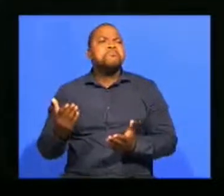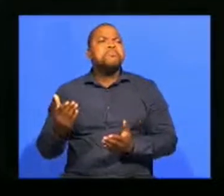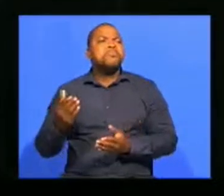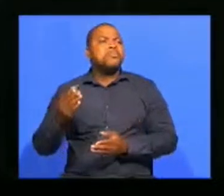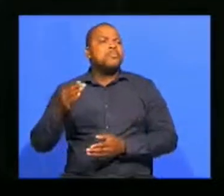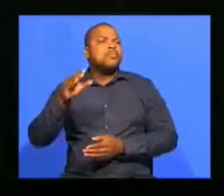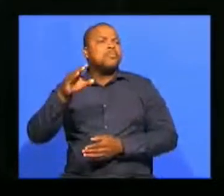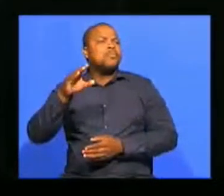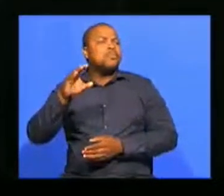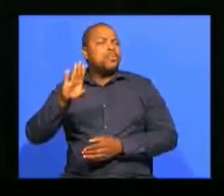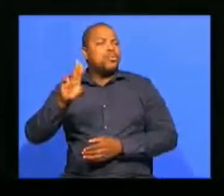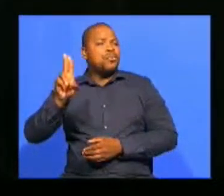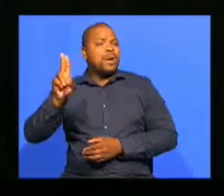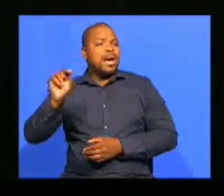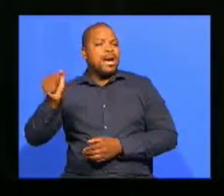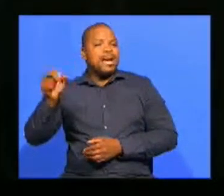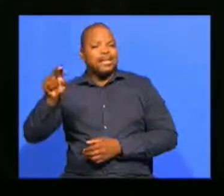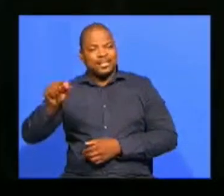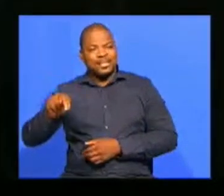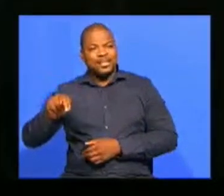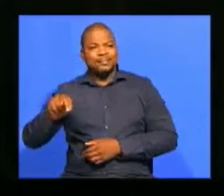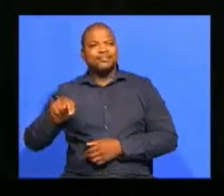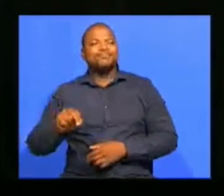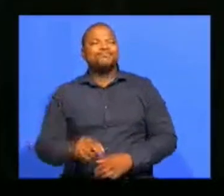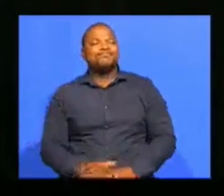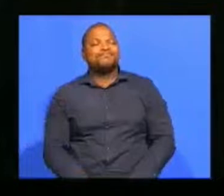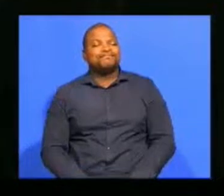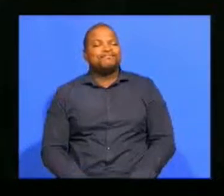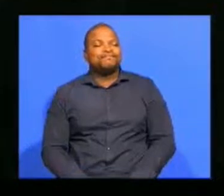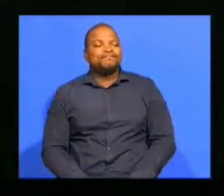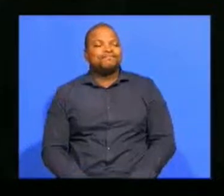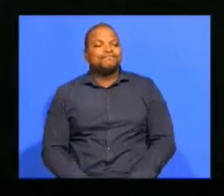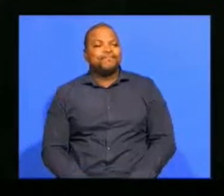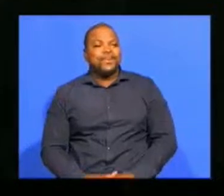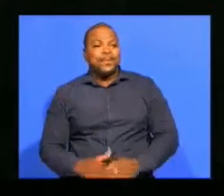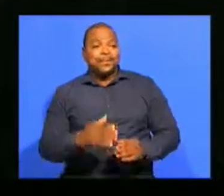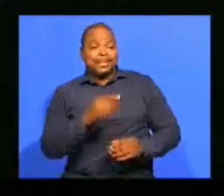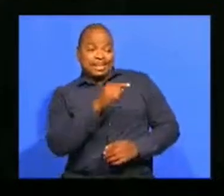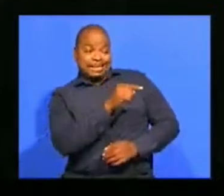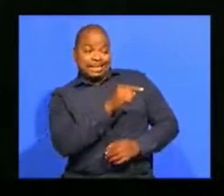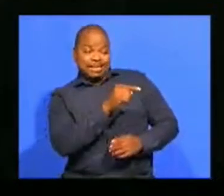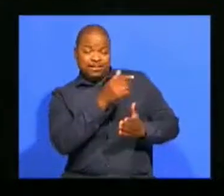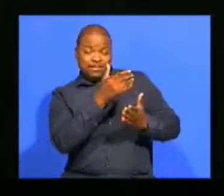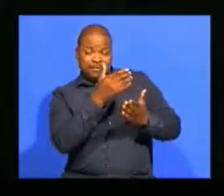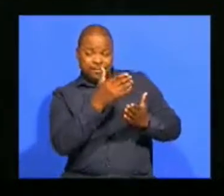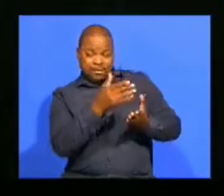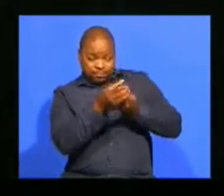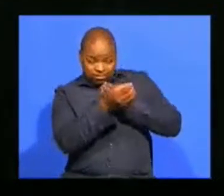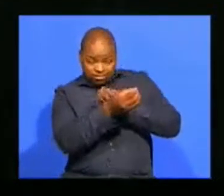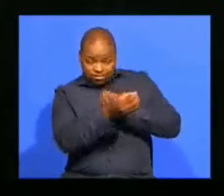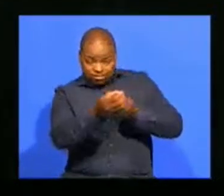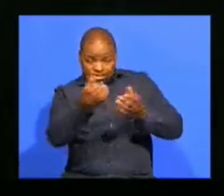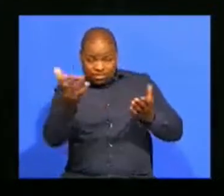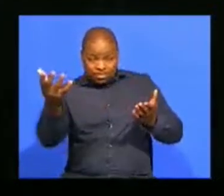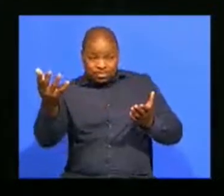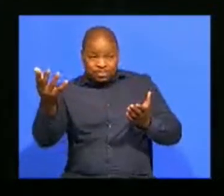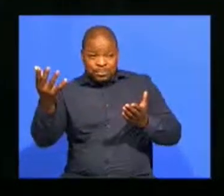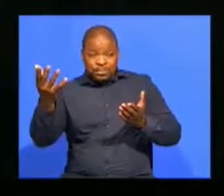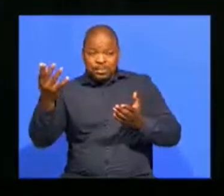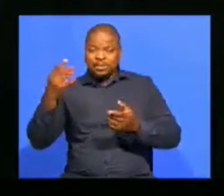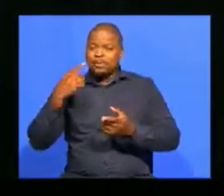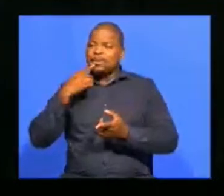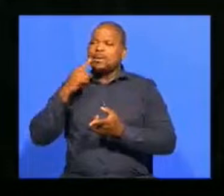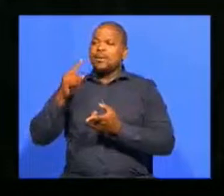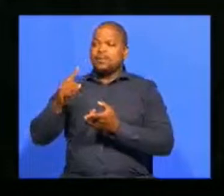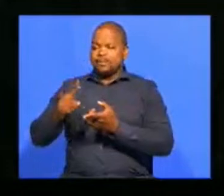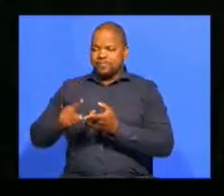University of Agriculture and Natural Resources, Buan, where the Prime Minister will deliver what promises